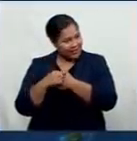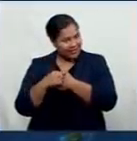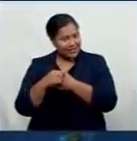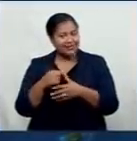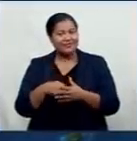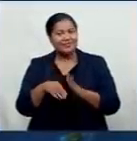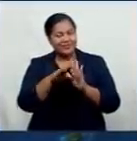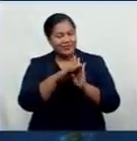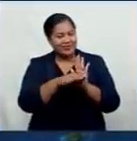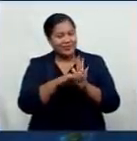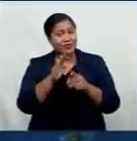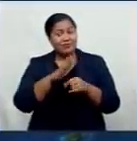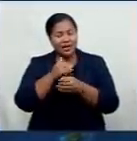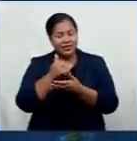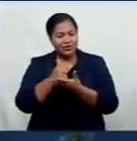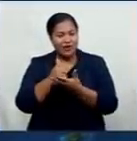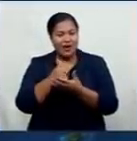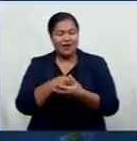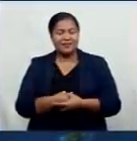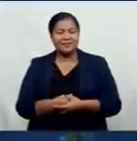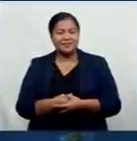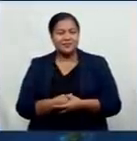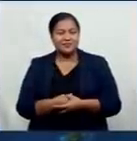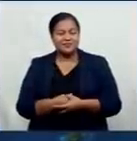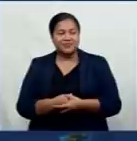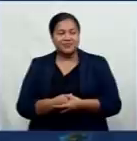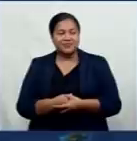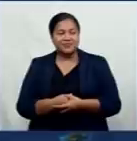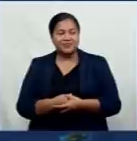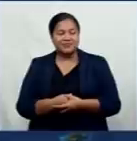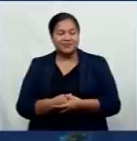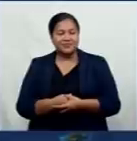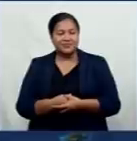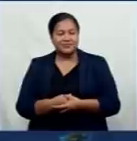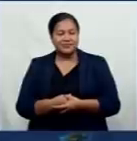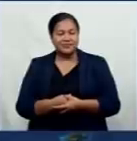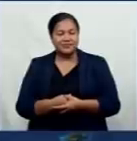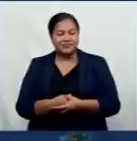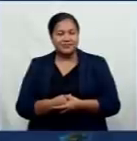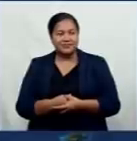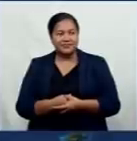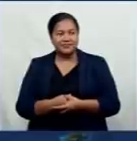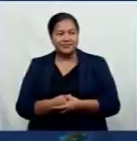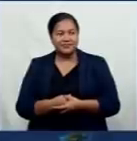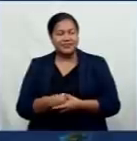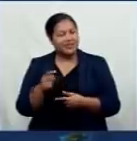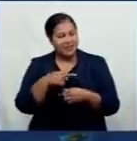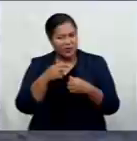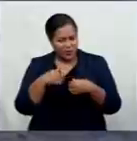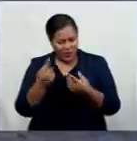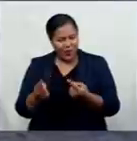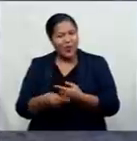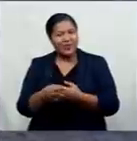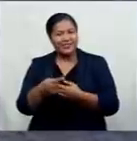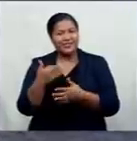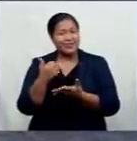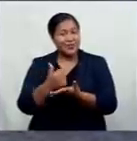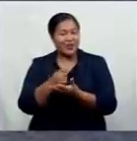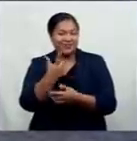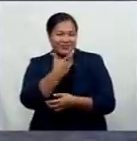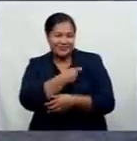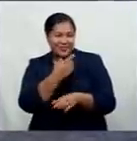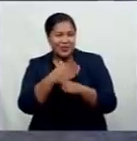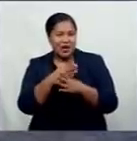of ensuring that that we push on with the vaccination. Tight and